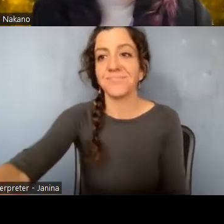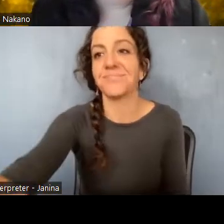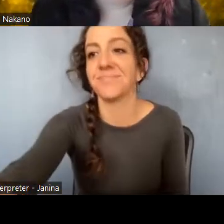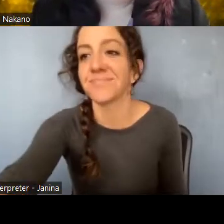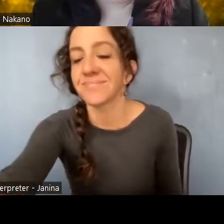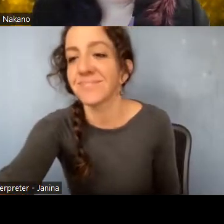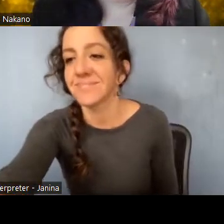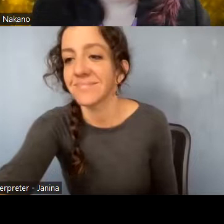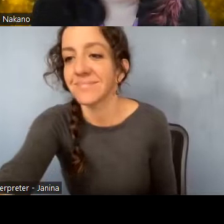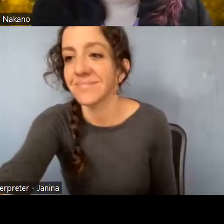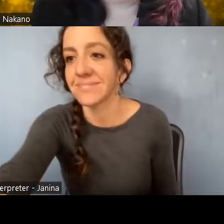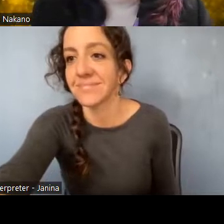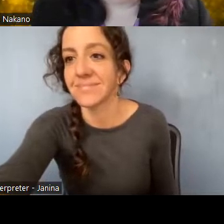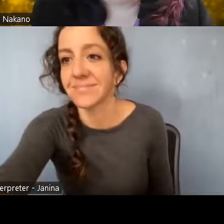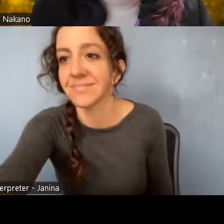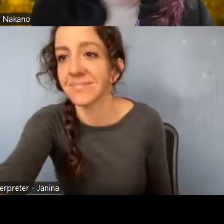open the webinar.